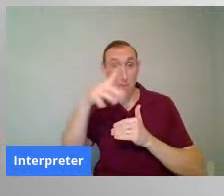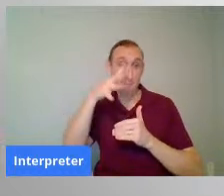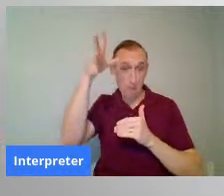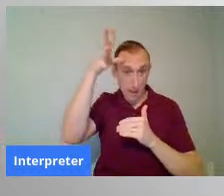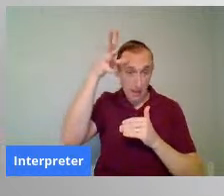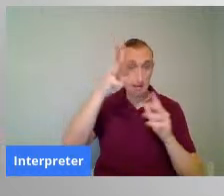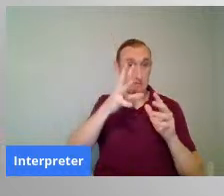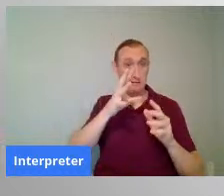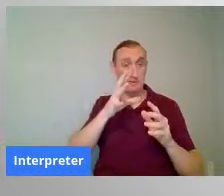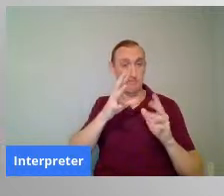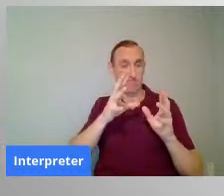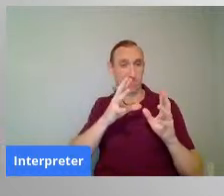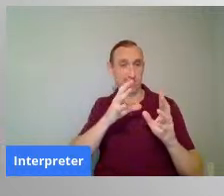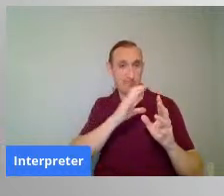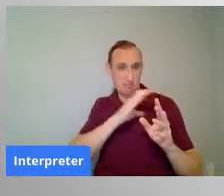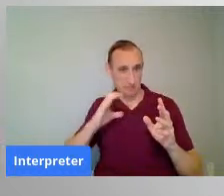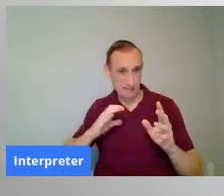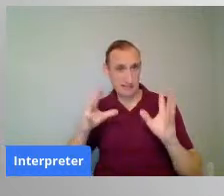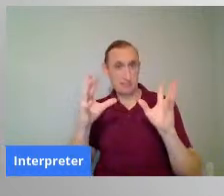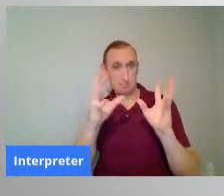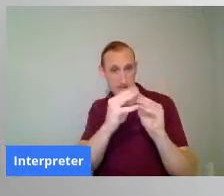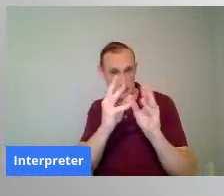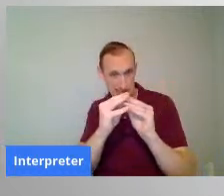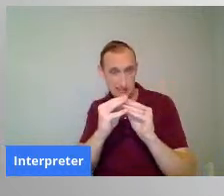partly in association with the early